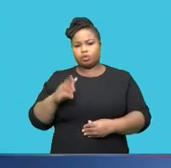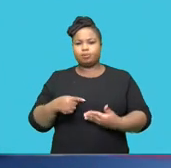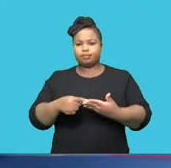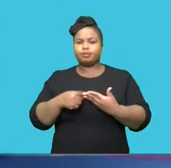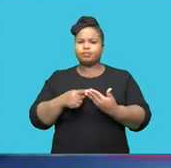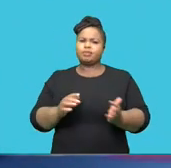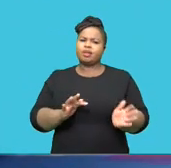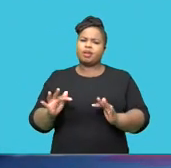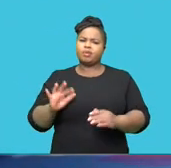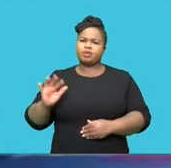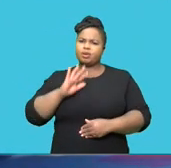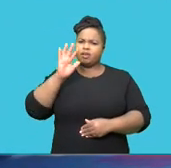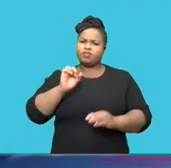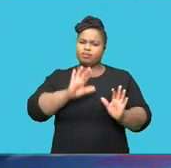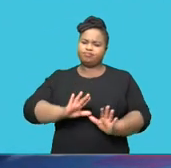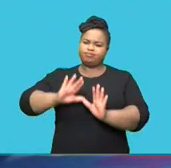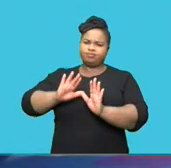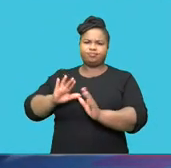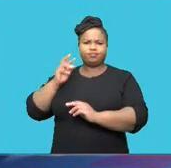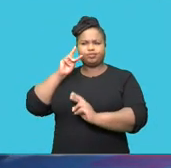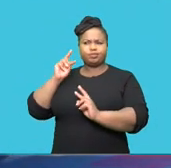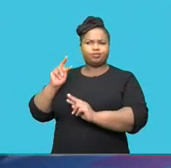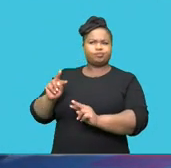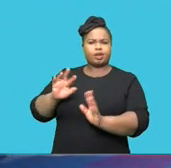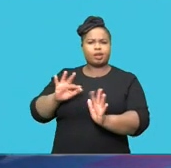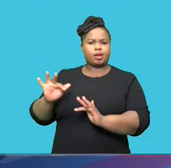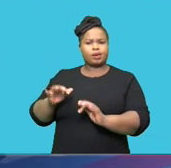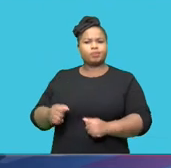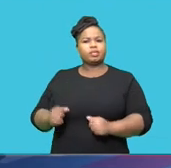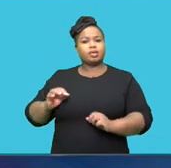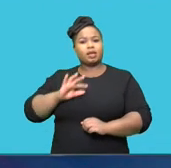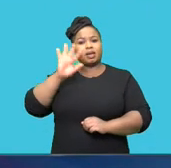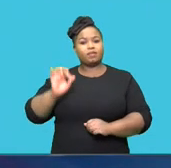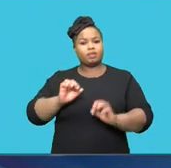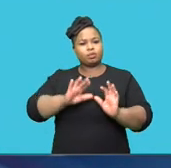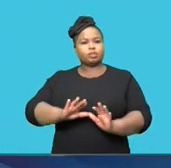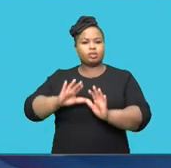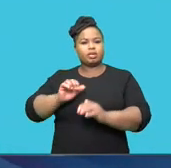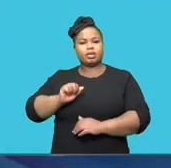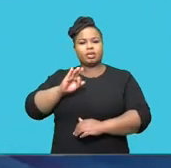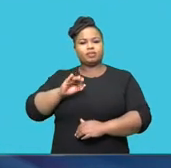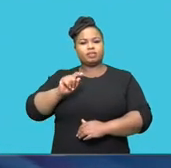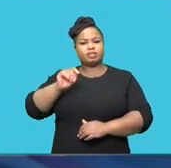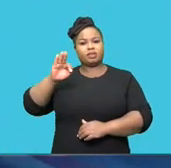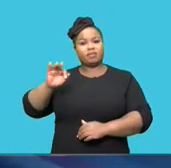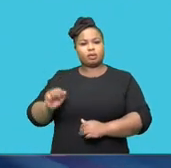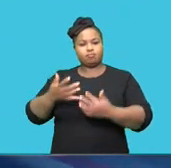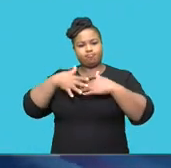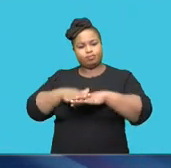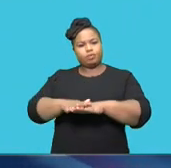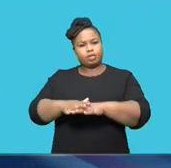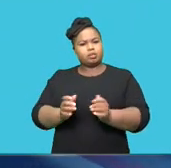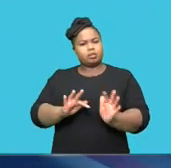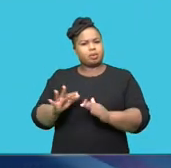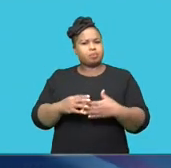about how the African continent can reflect on how the acceleration of the African Continental Free Trade Area implementation